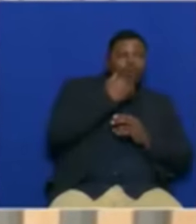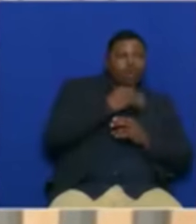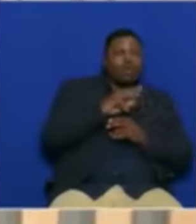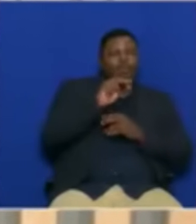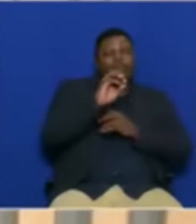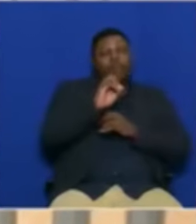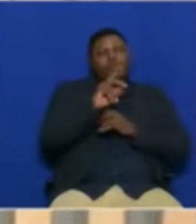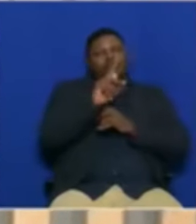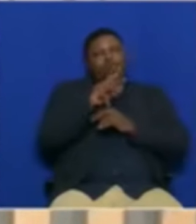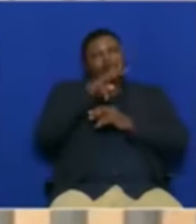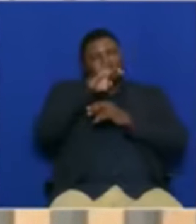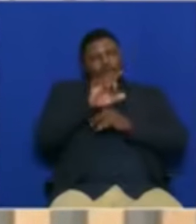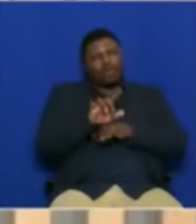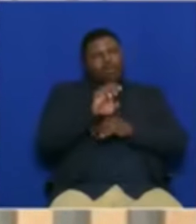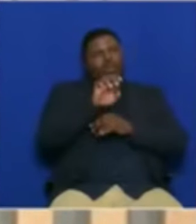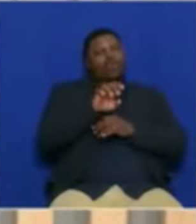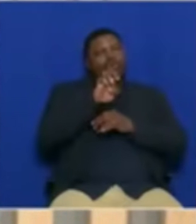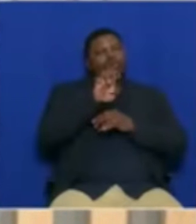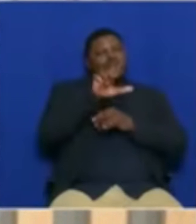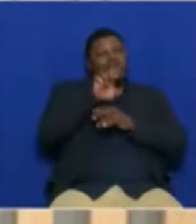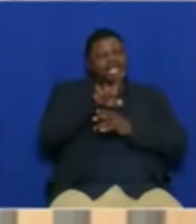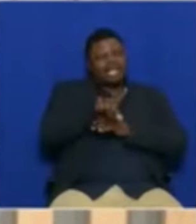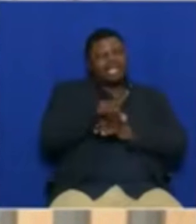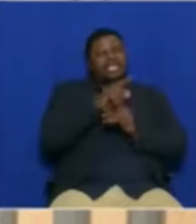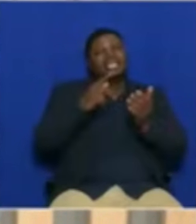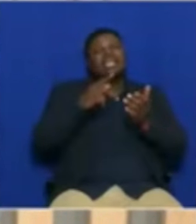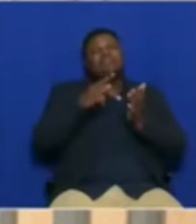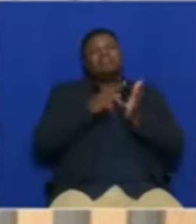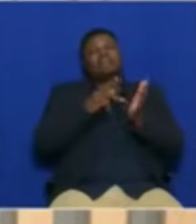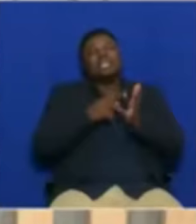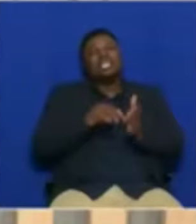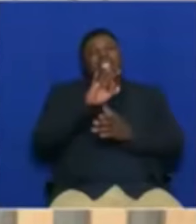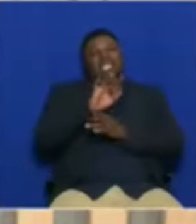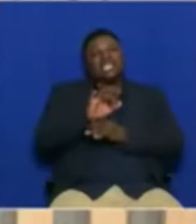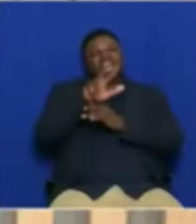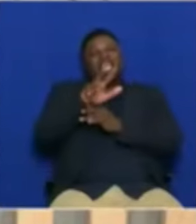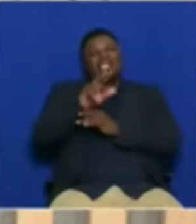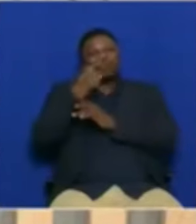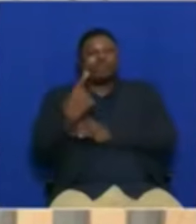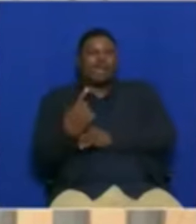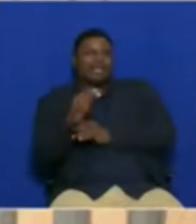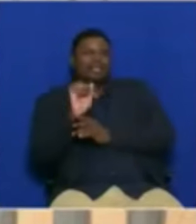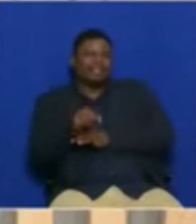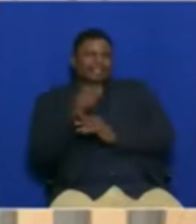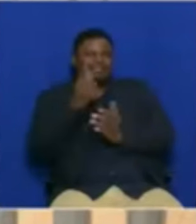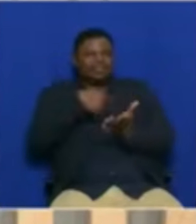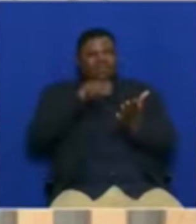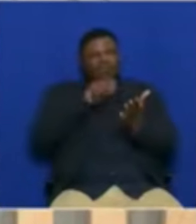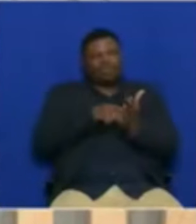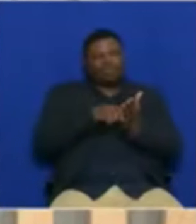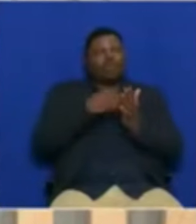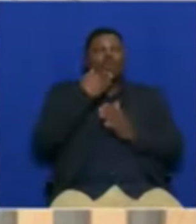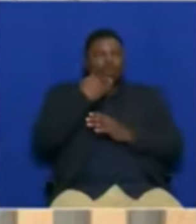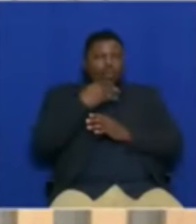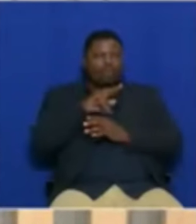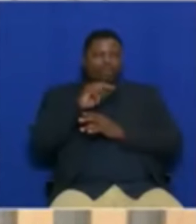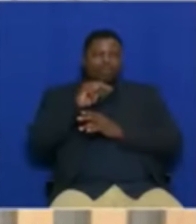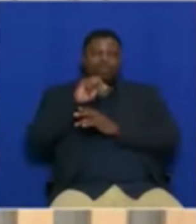It is signed by Brigadier Ncube. It's the one that has got the name of